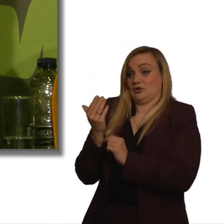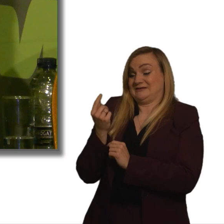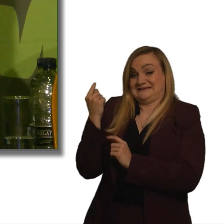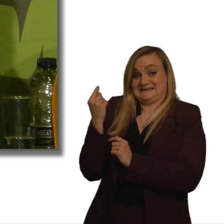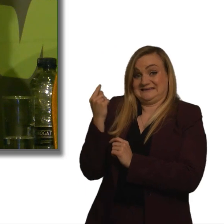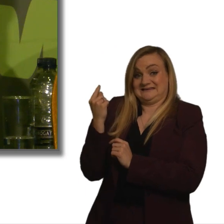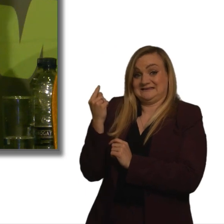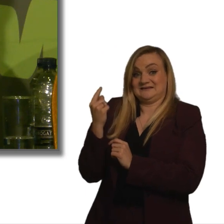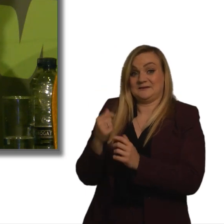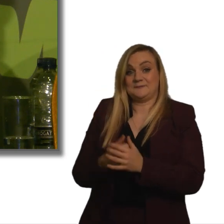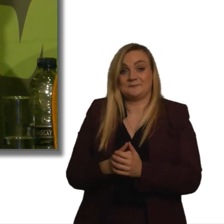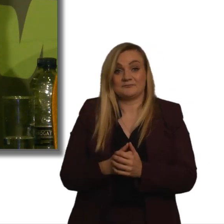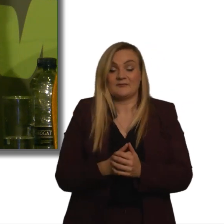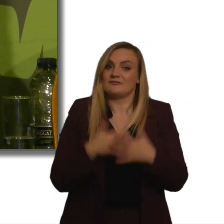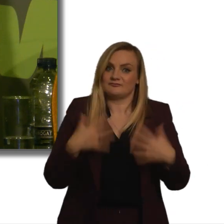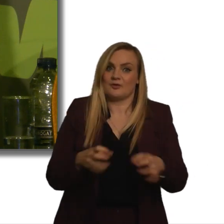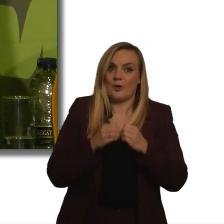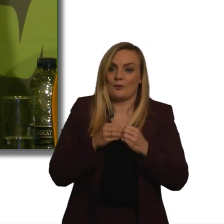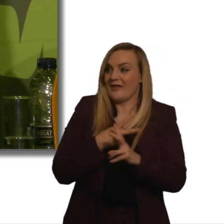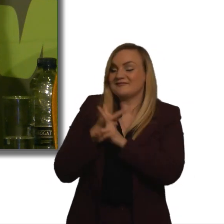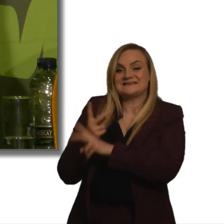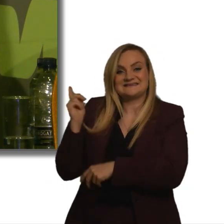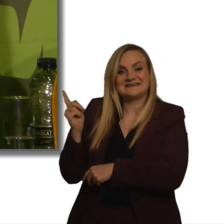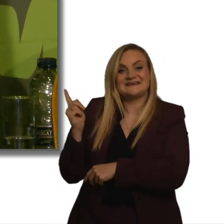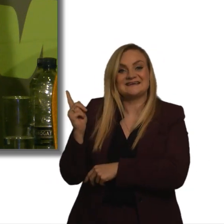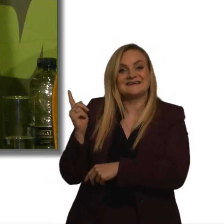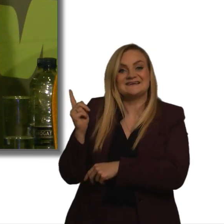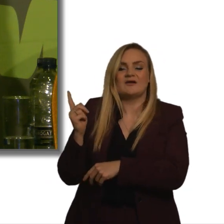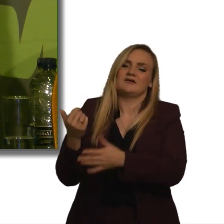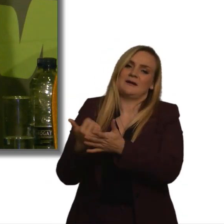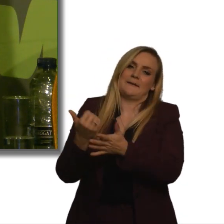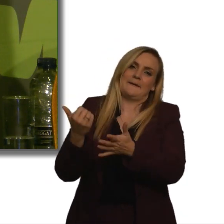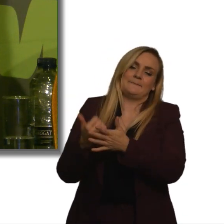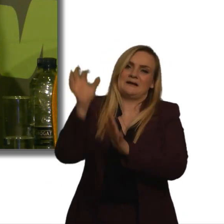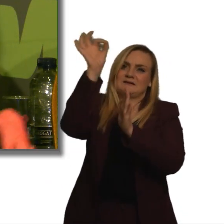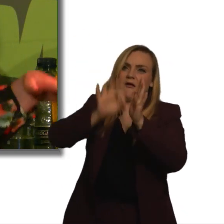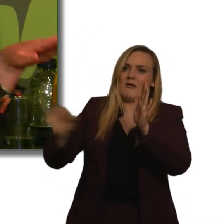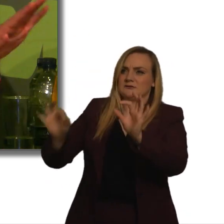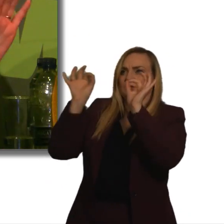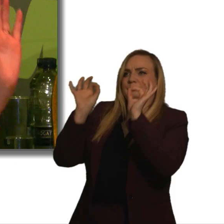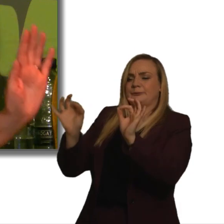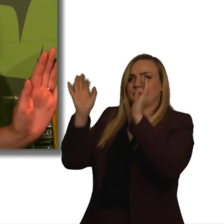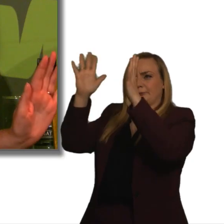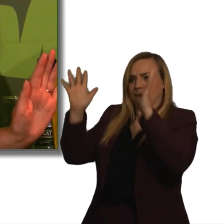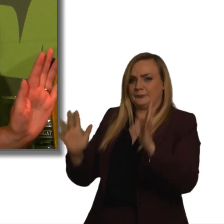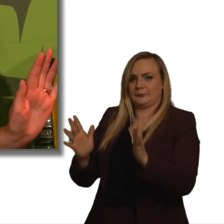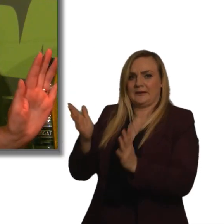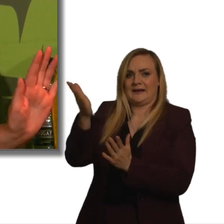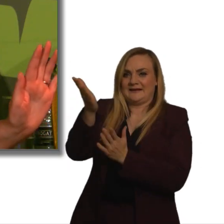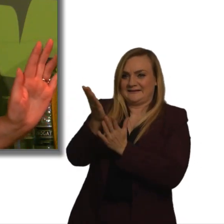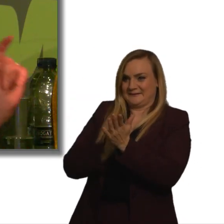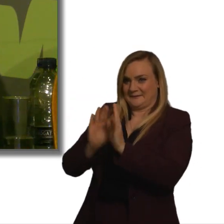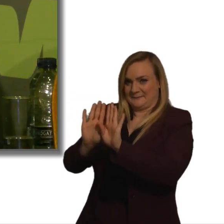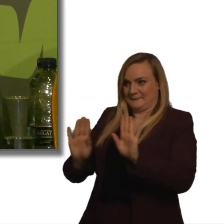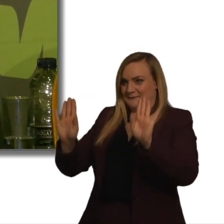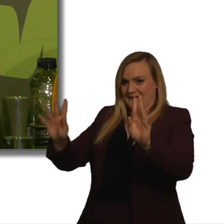Alconbury Weald. It's well worth a visit. It's an amazing piece of architecture. There is a split view